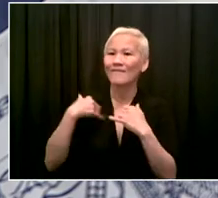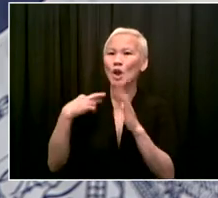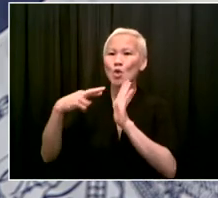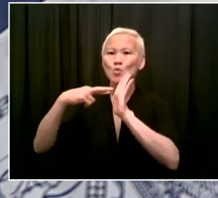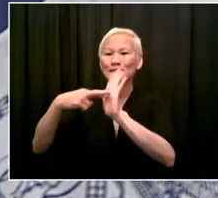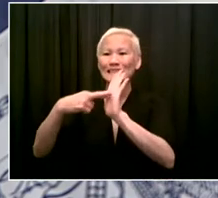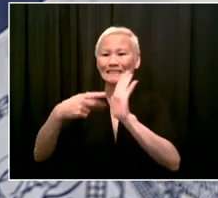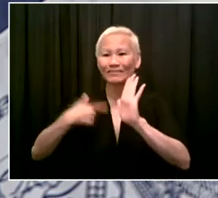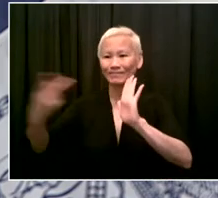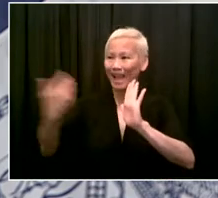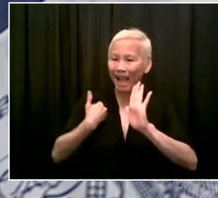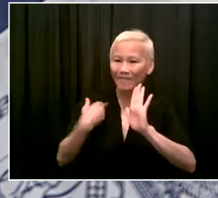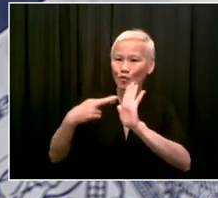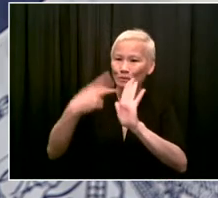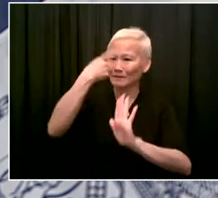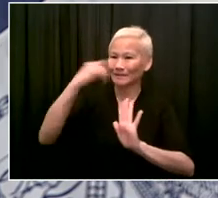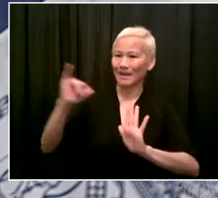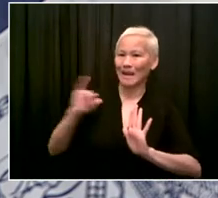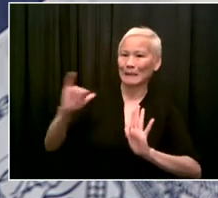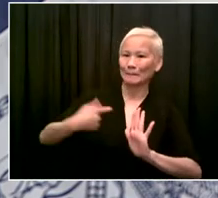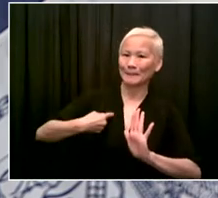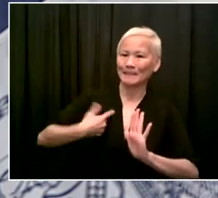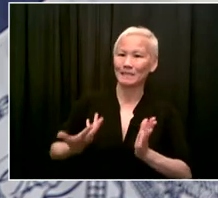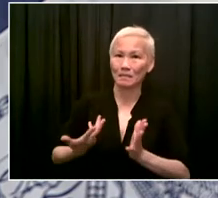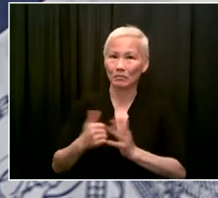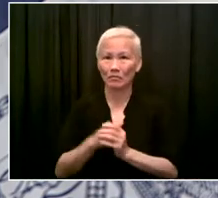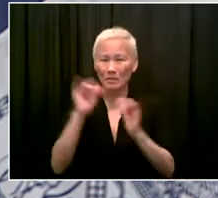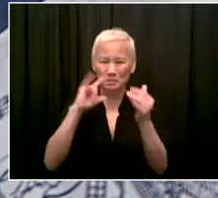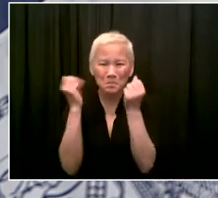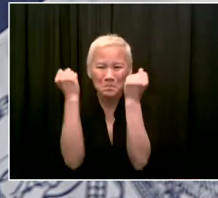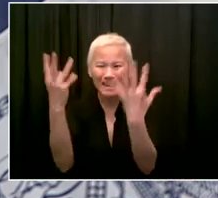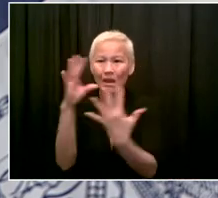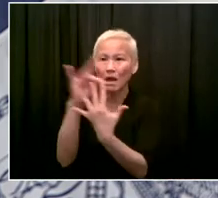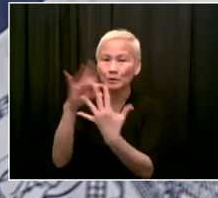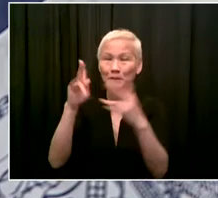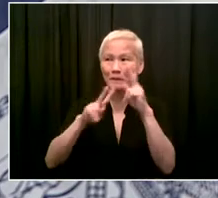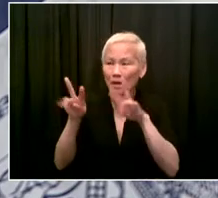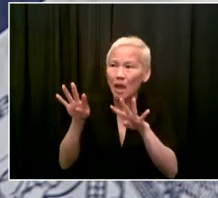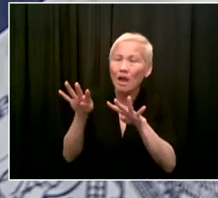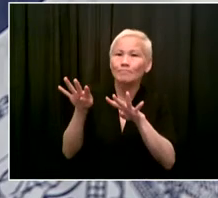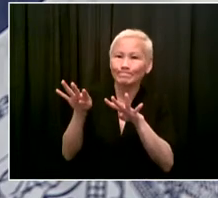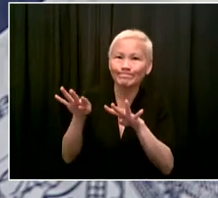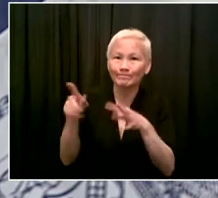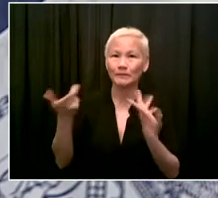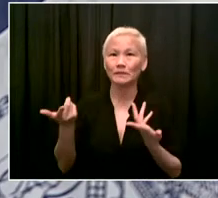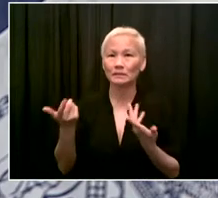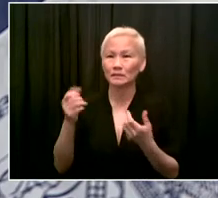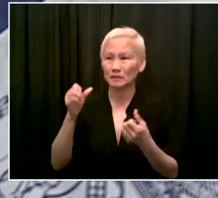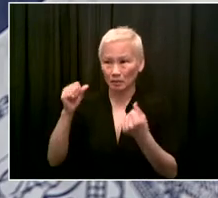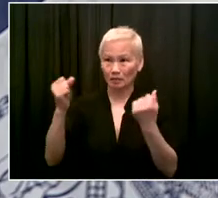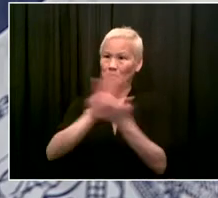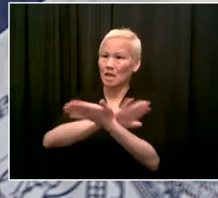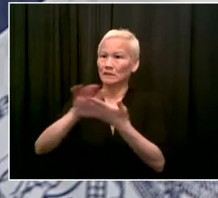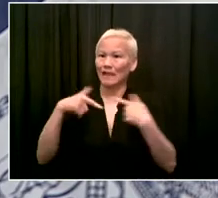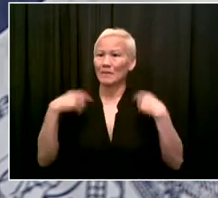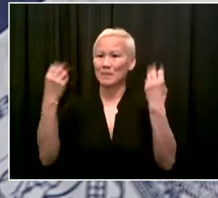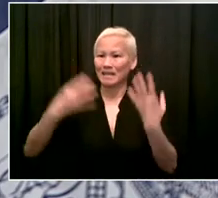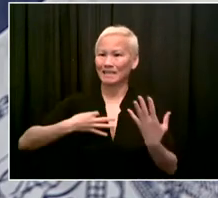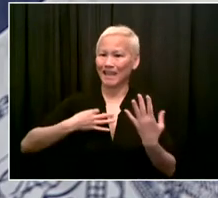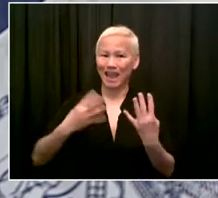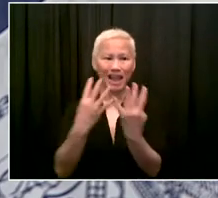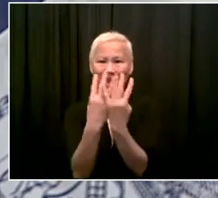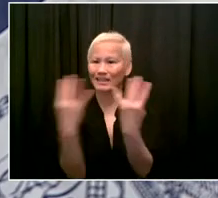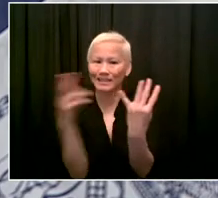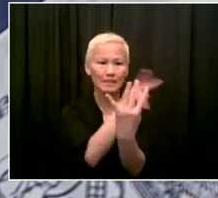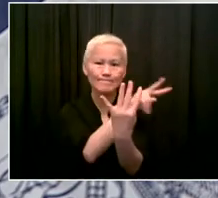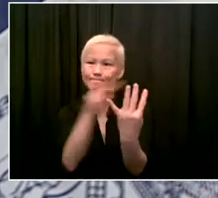show multiple options and give people engagement. And then we'll see how ranked choice voting works. But if it works right, folks learning that